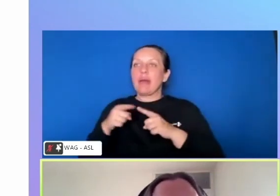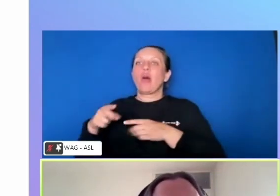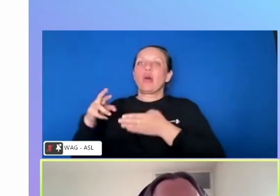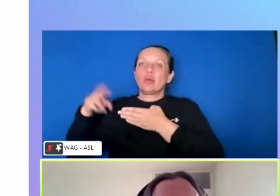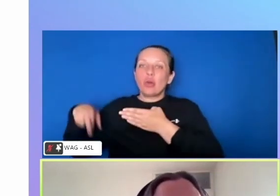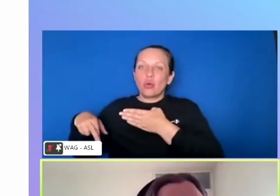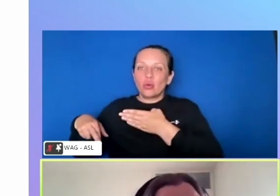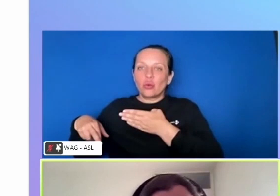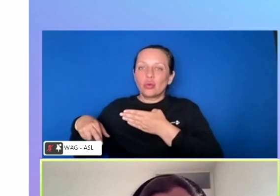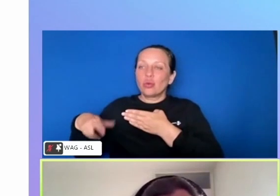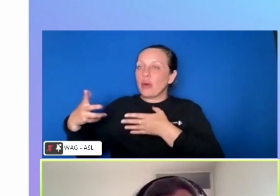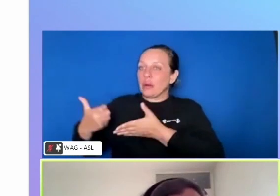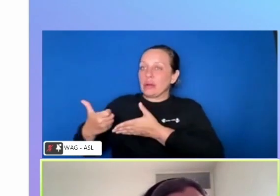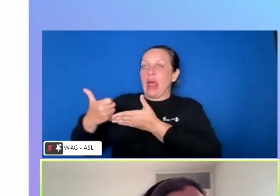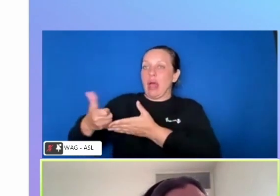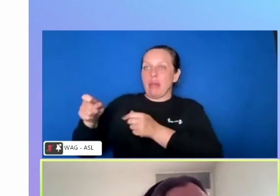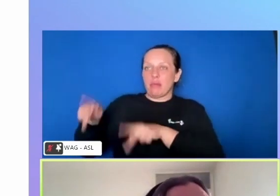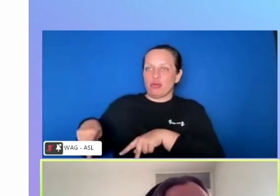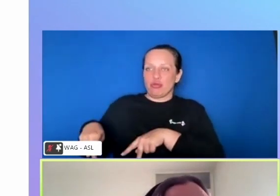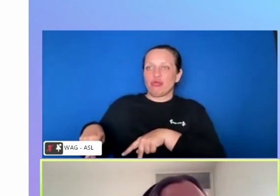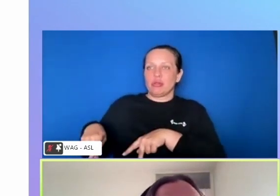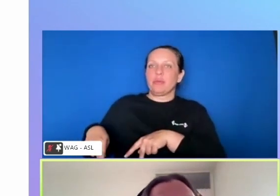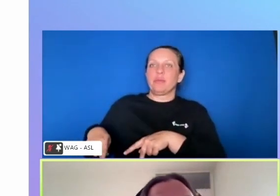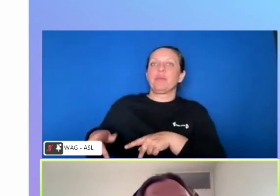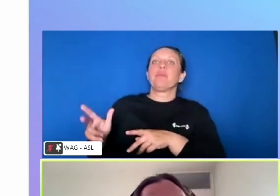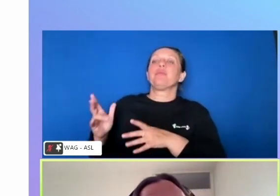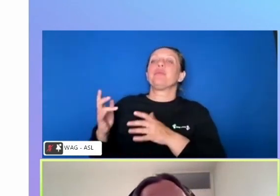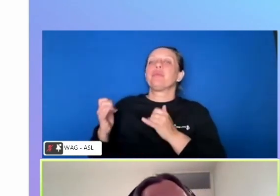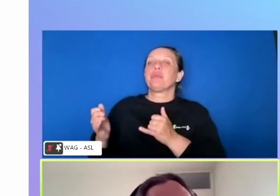result. How does it help a person? And then